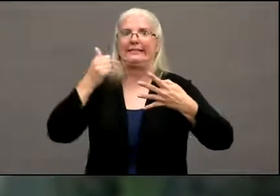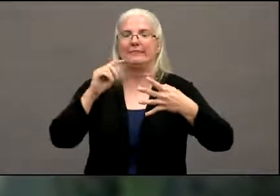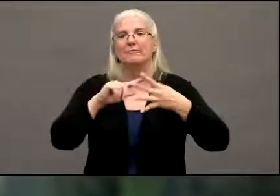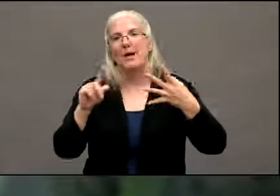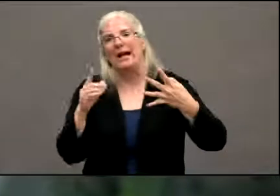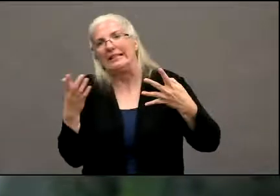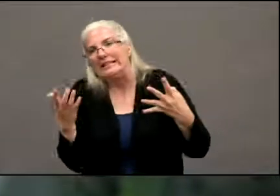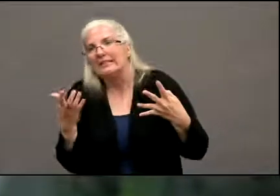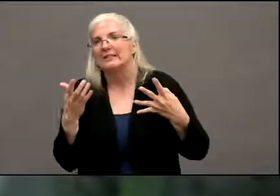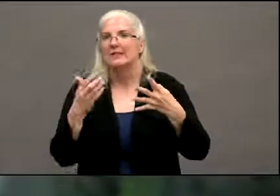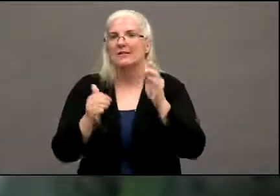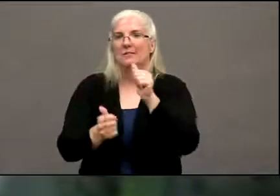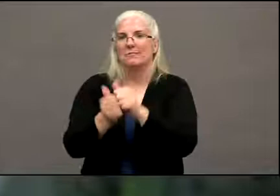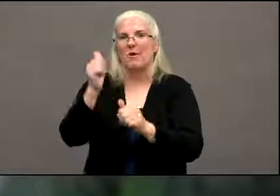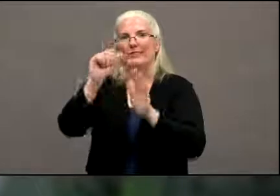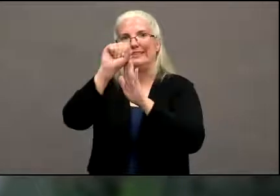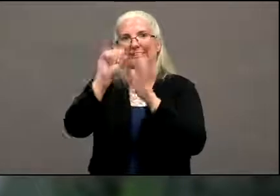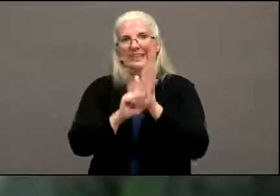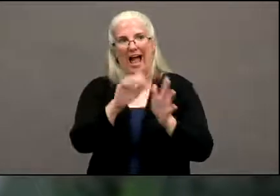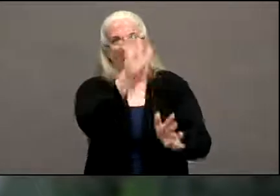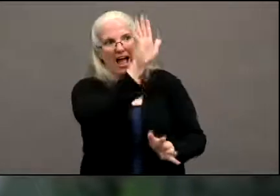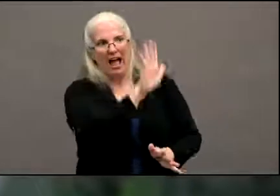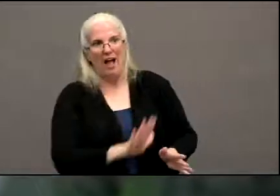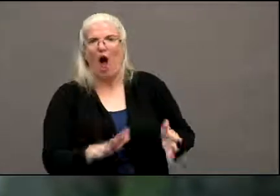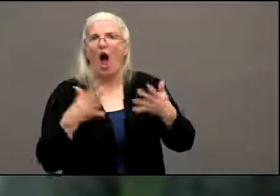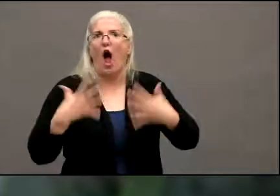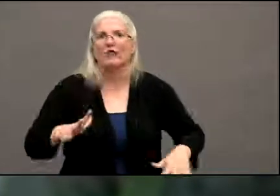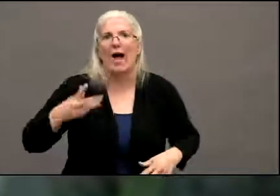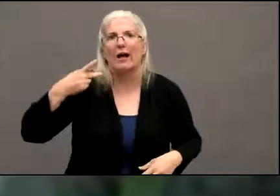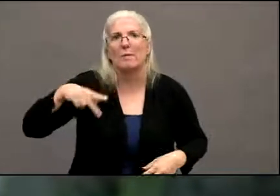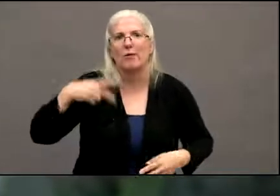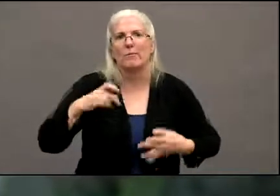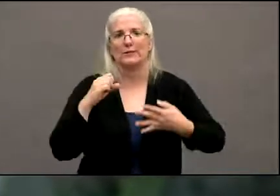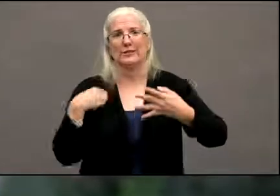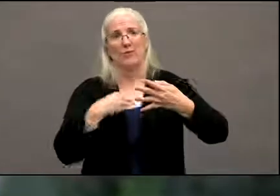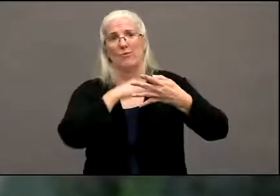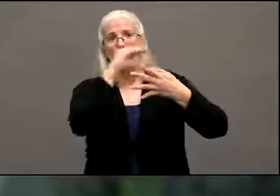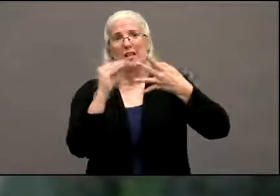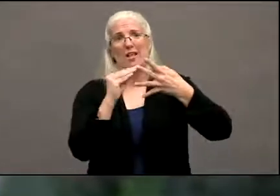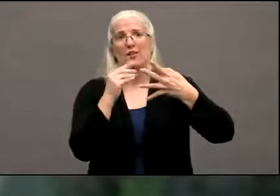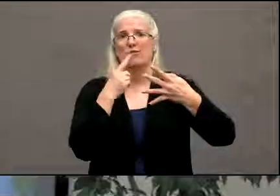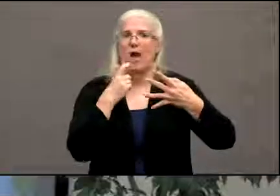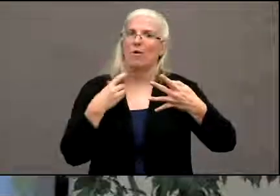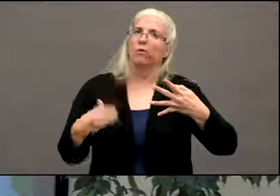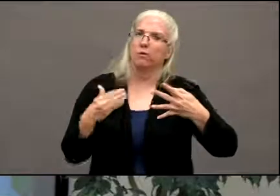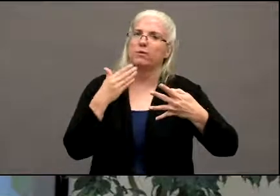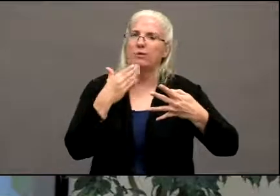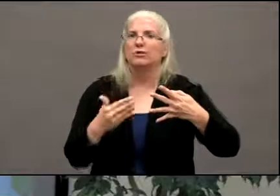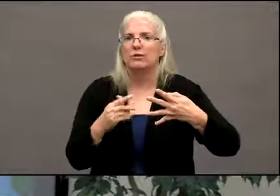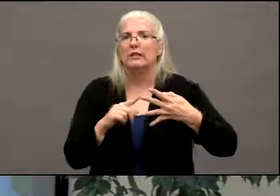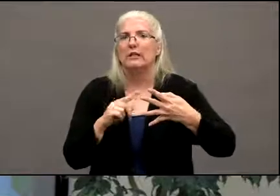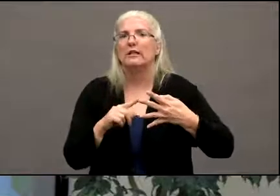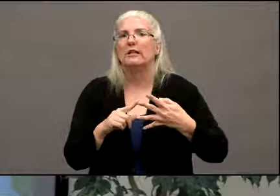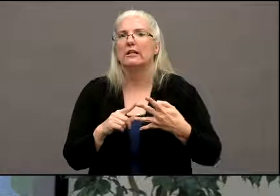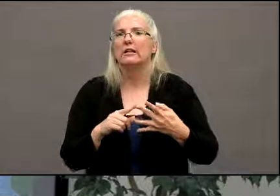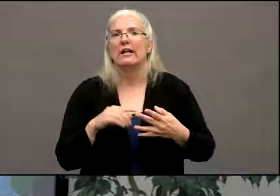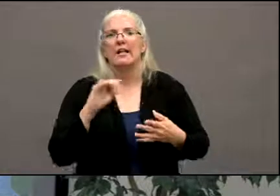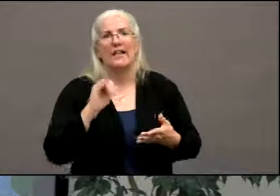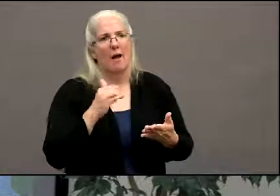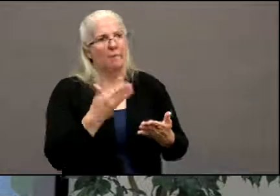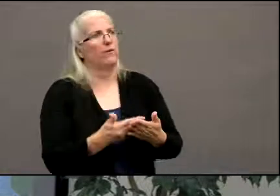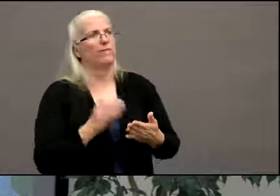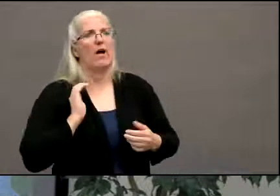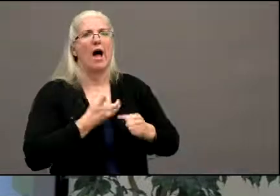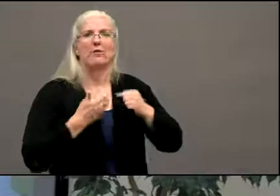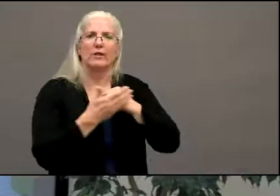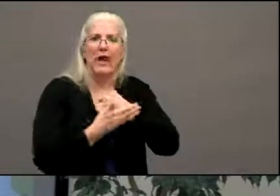and that's really it's really a testament to the residents of our county. The residents of our county, our business leaders,